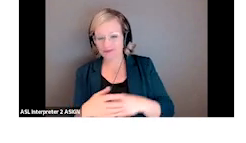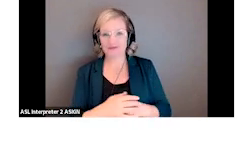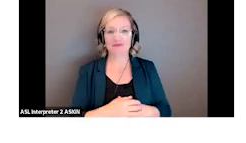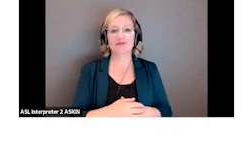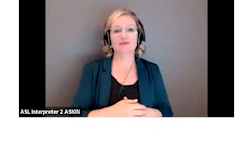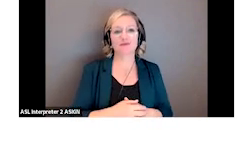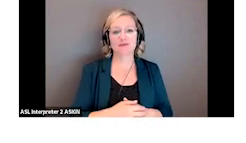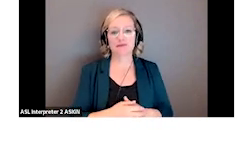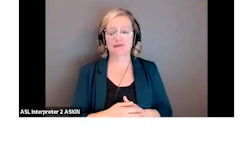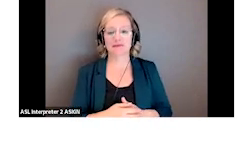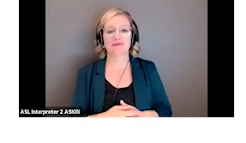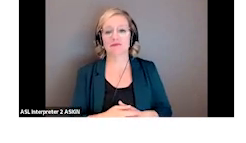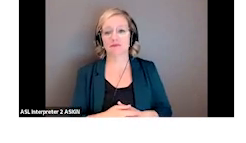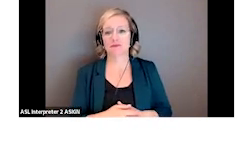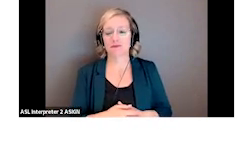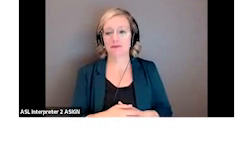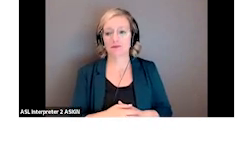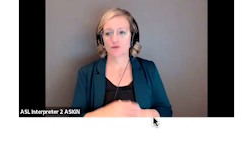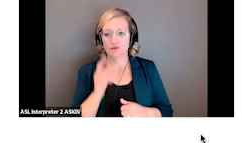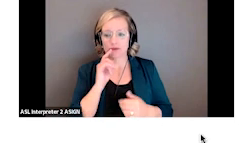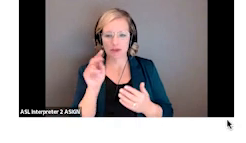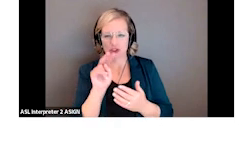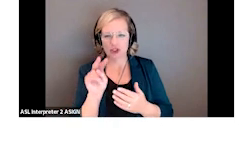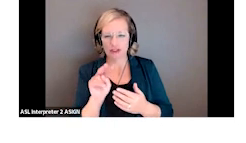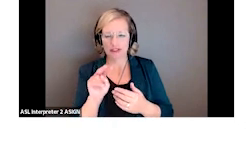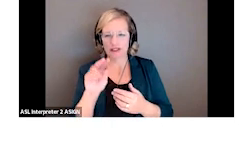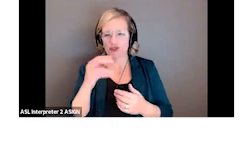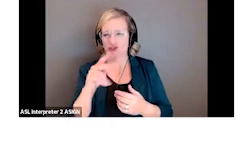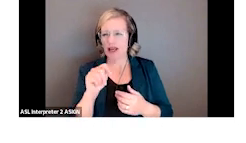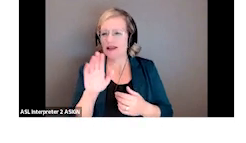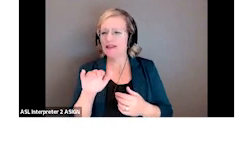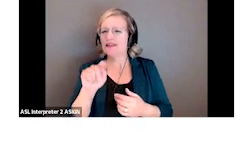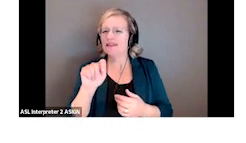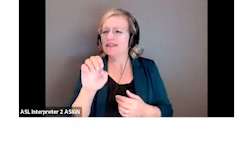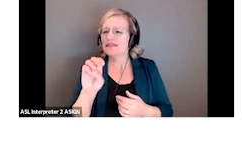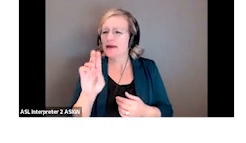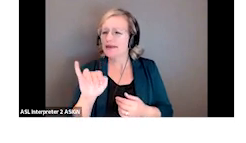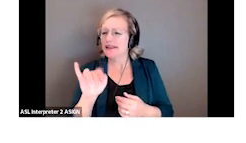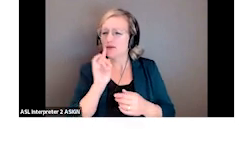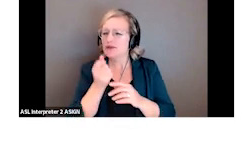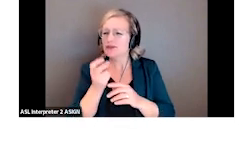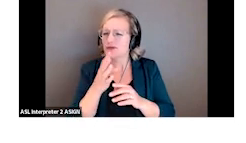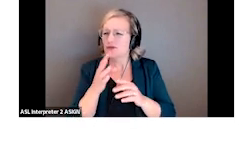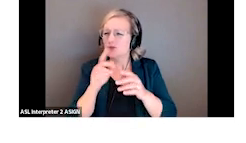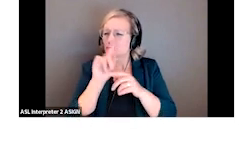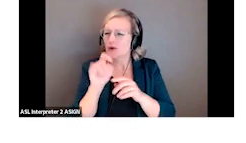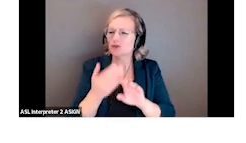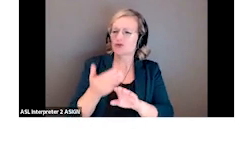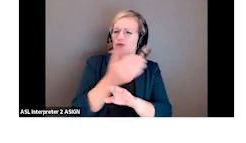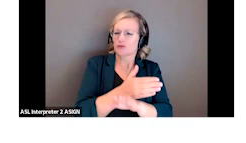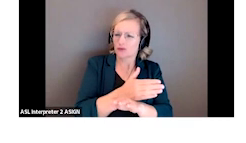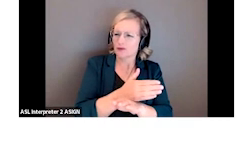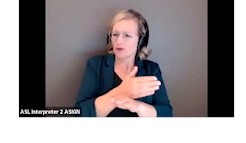and I'm just going through them there. I know, Temi, there were a few just beforehand as well that have been submitted,